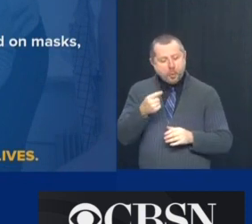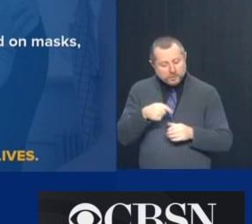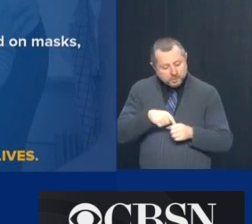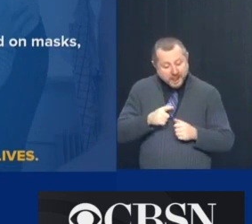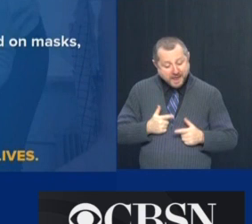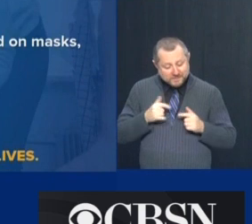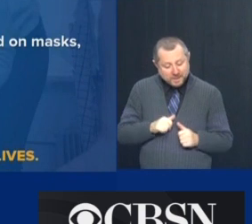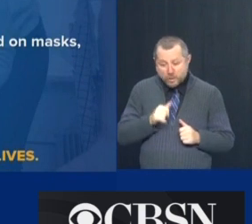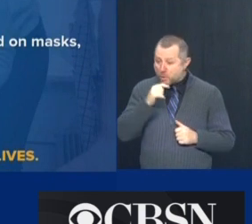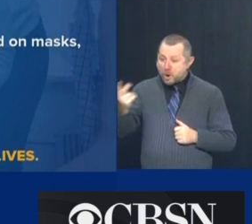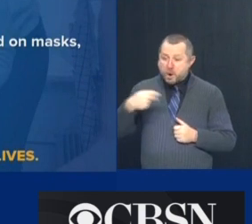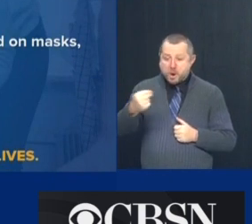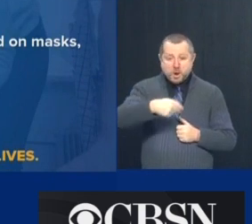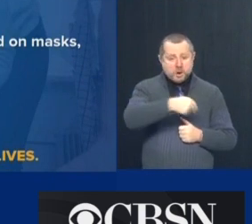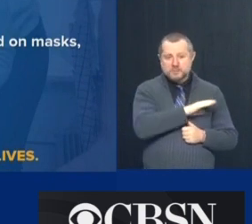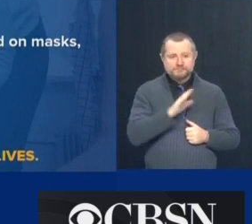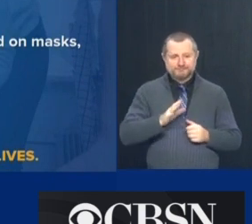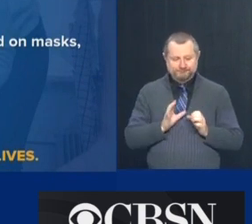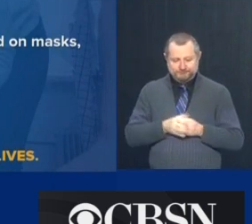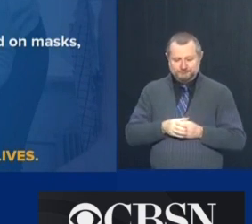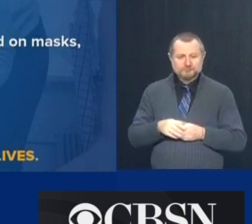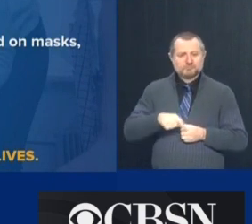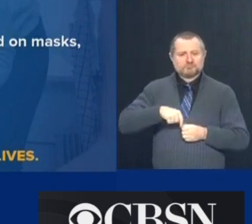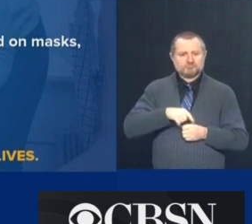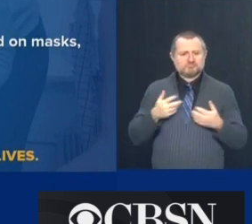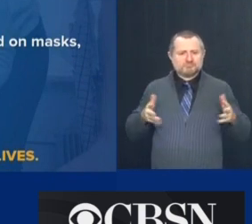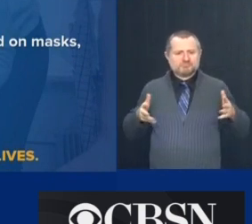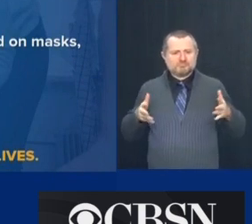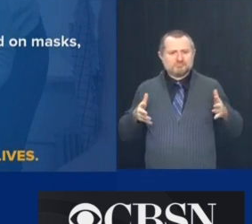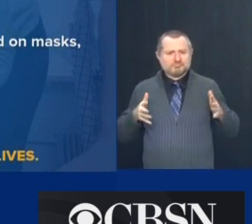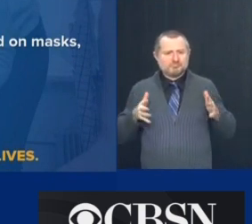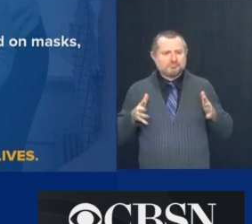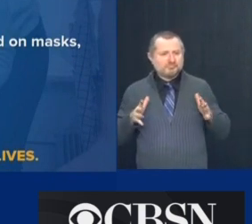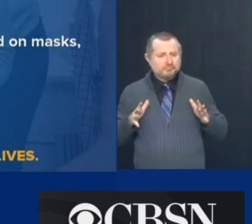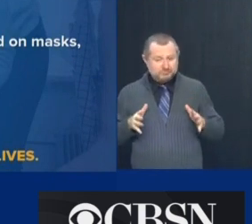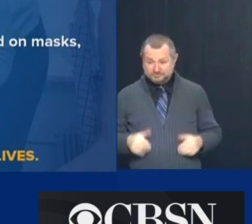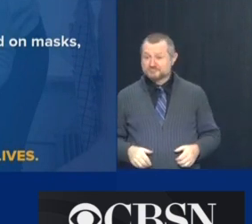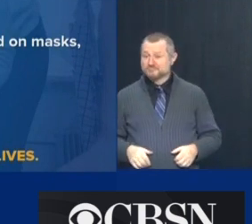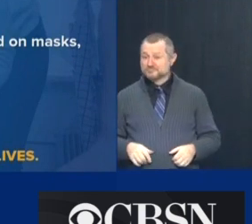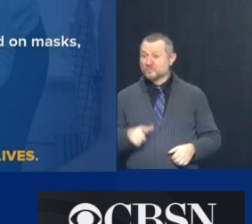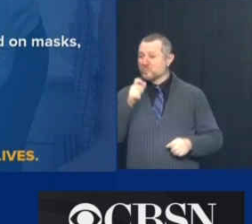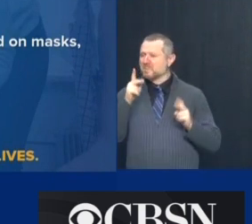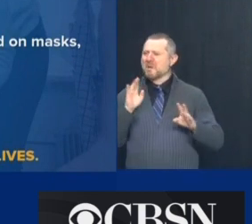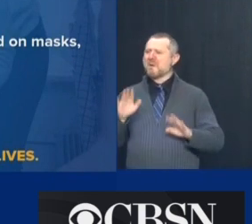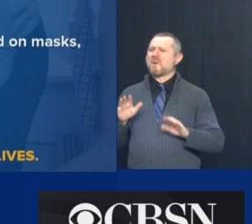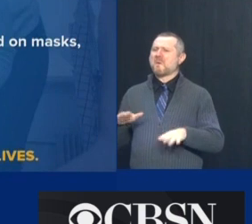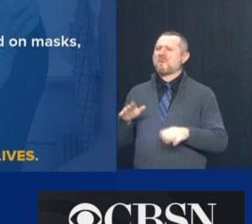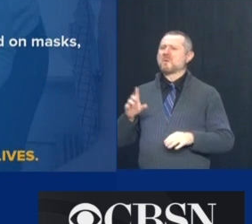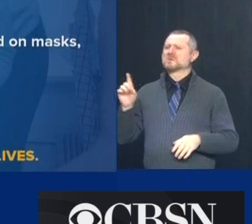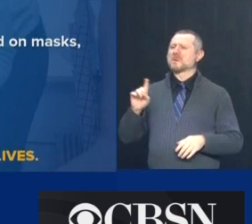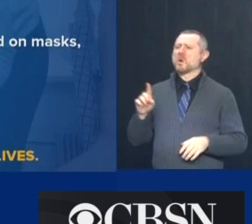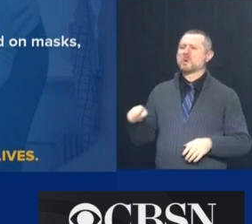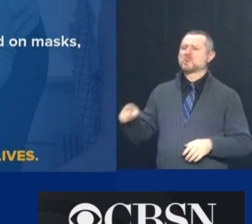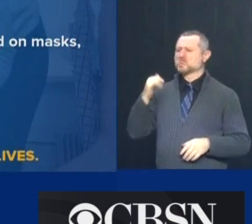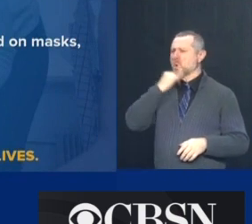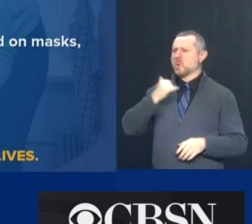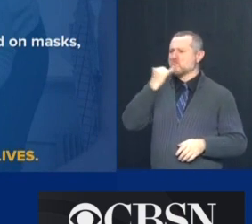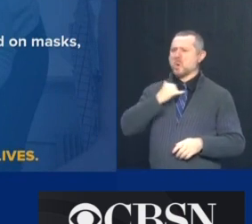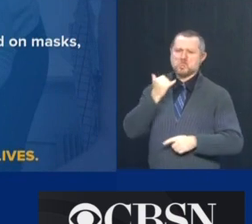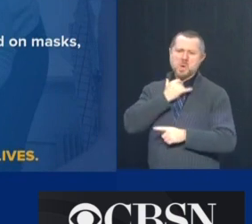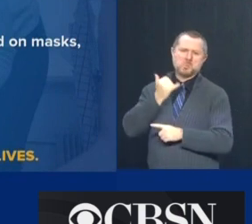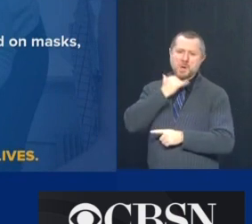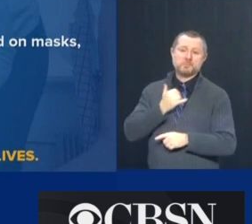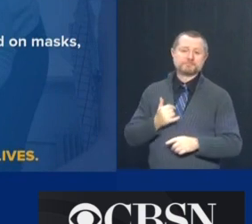said. So all those people who want to say, well, this is political, I'm standing up against